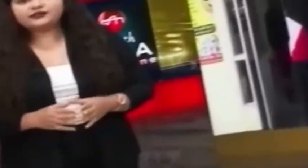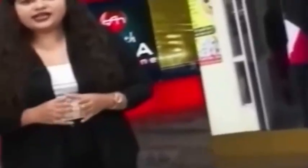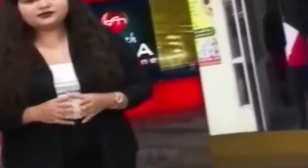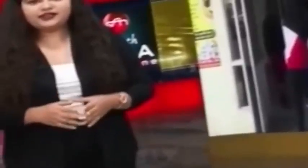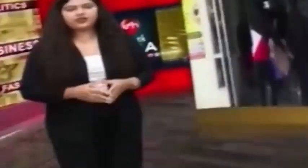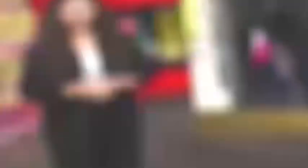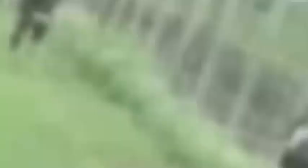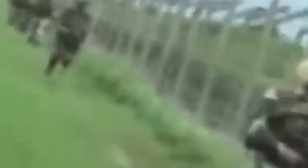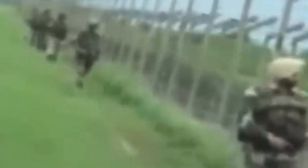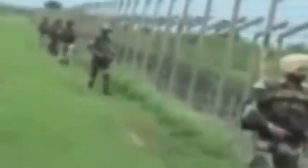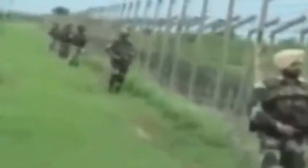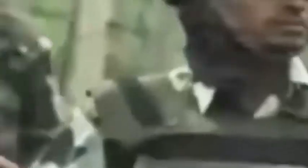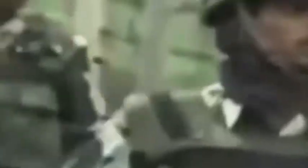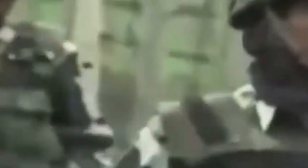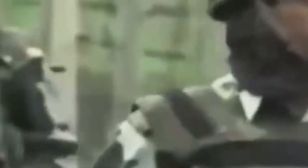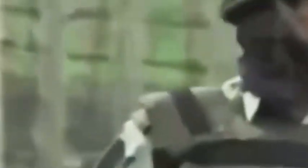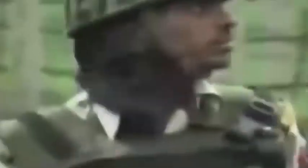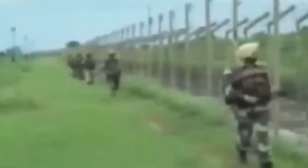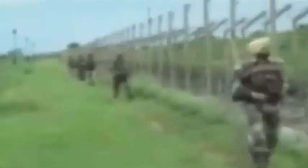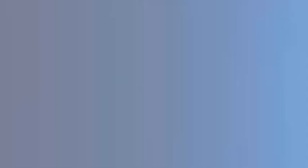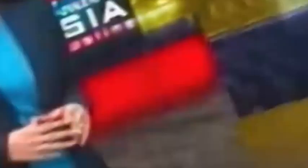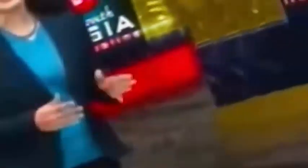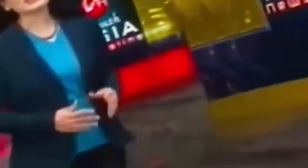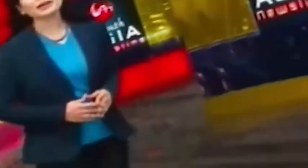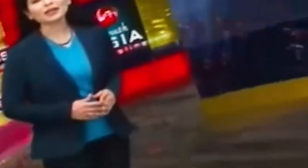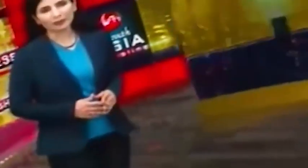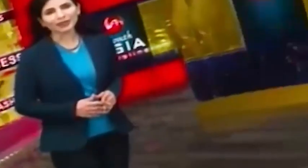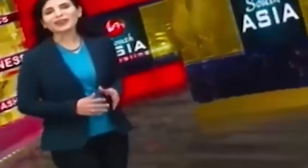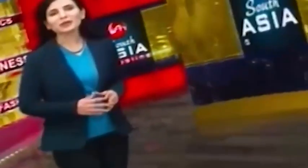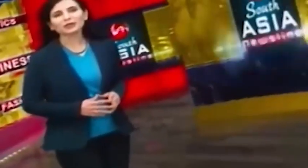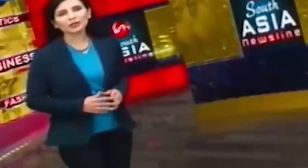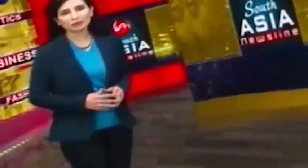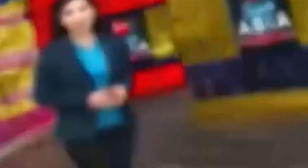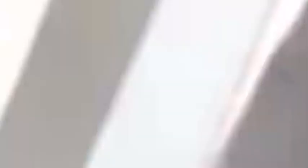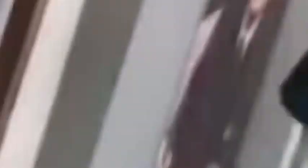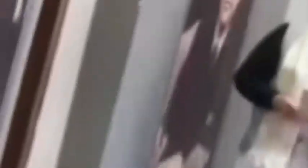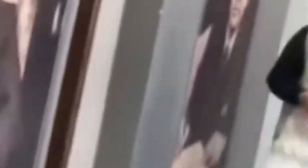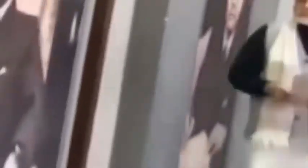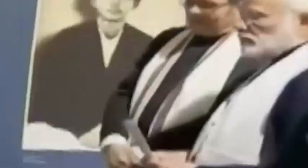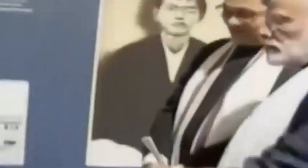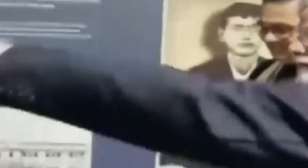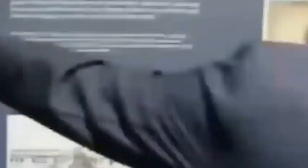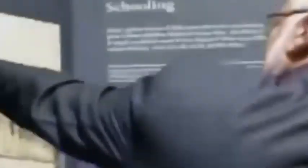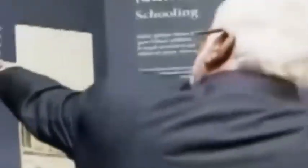Tag TV brings you daily news bulletin from India. Breaking news and views from India.